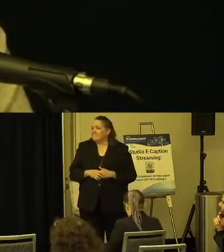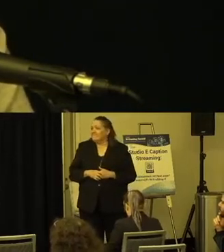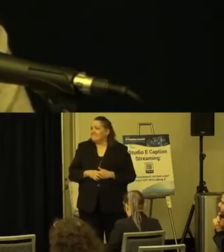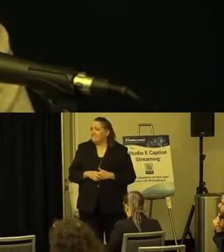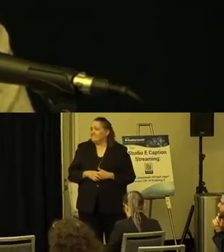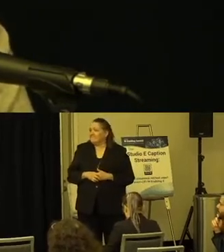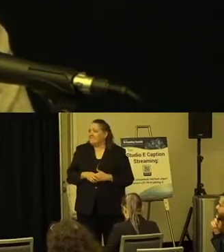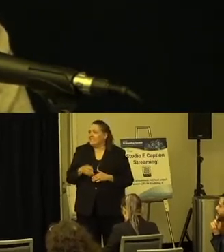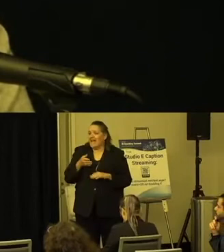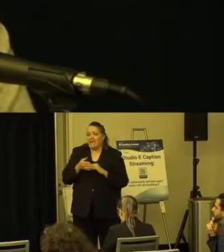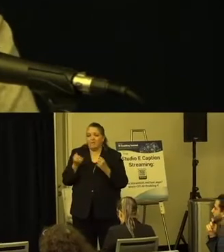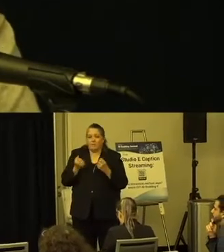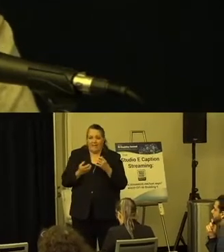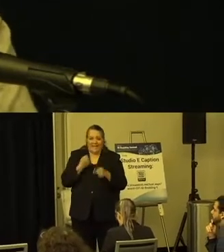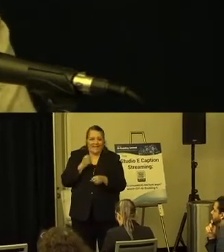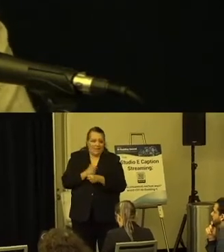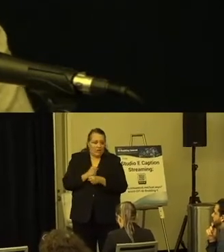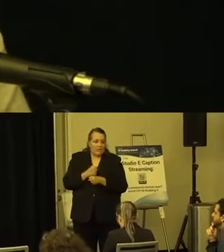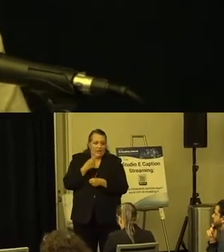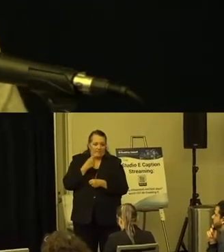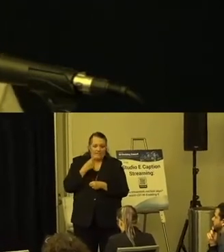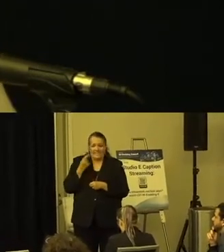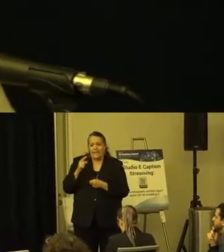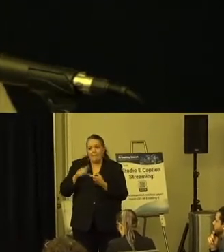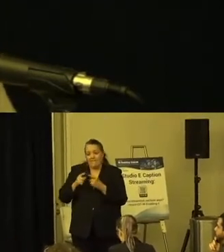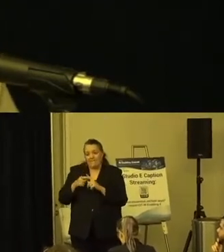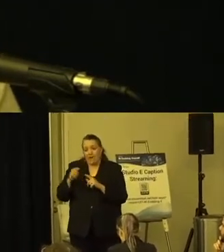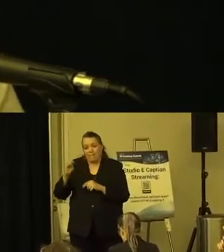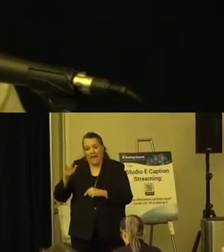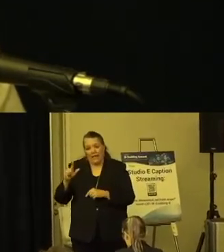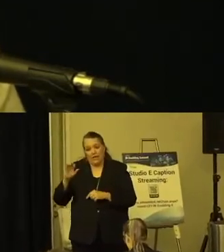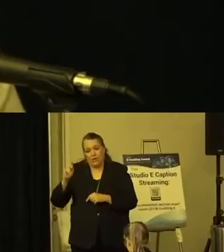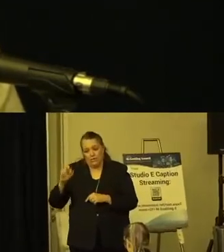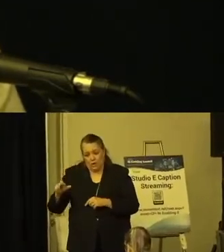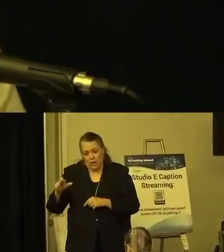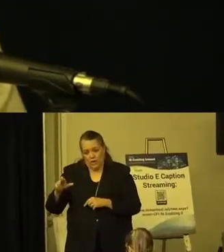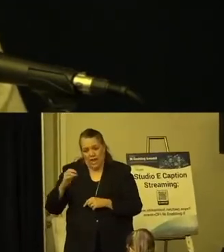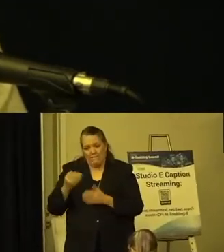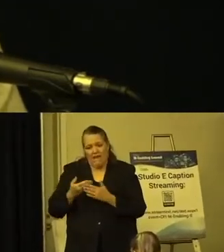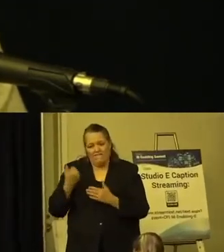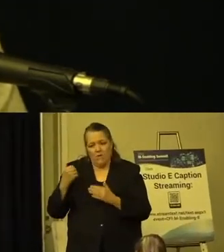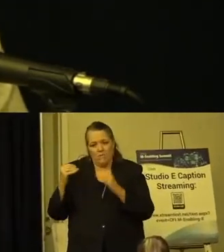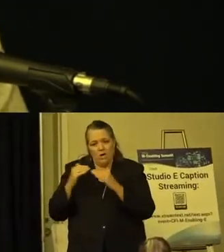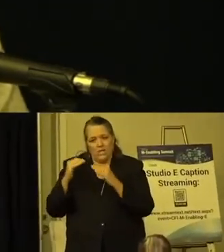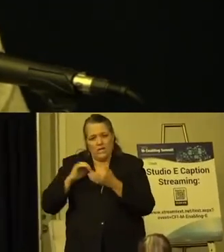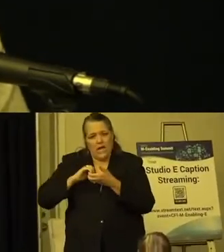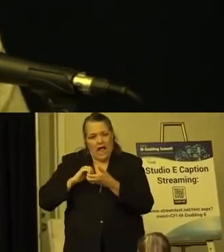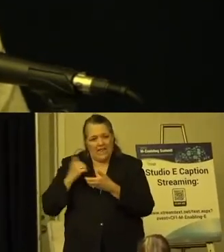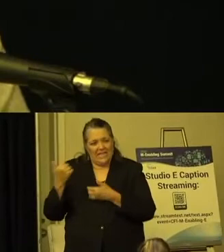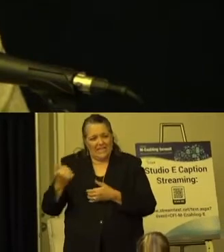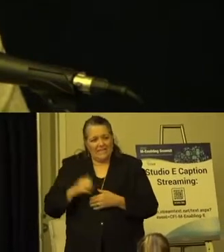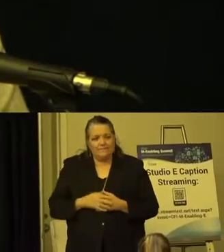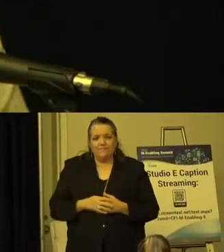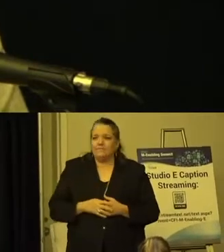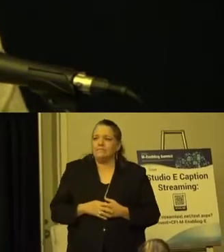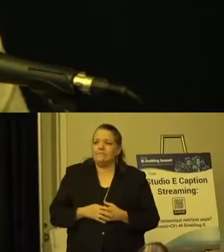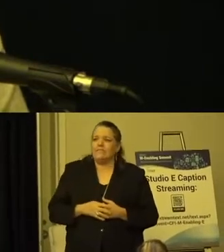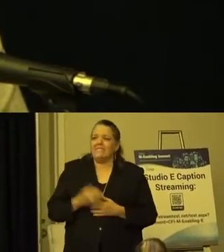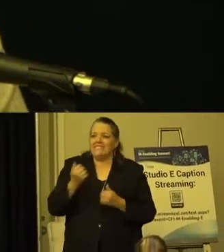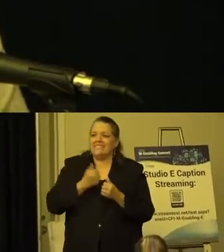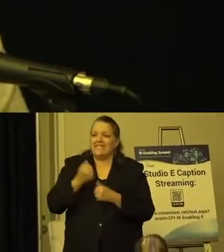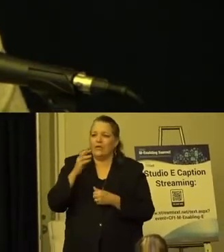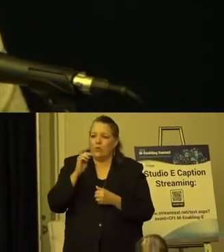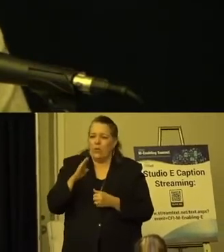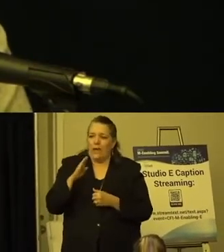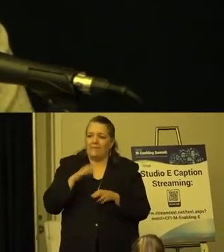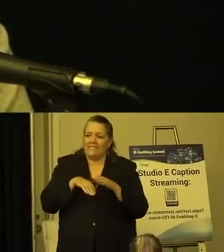After so many years, I may say my friend, Michael Cooper, and my former colleague, who is Senior Web